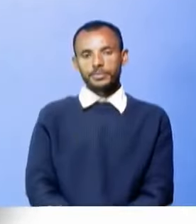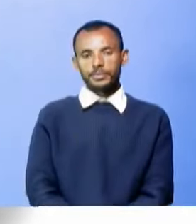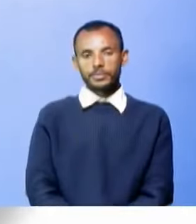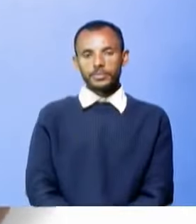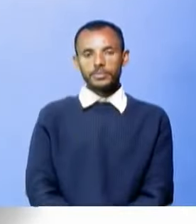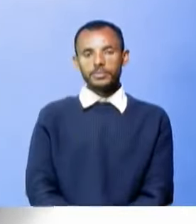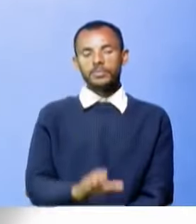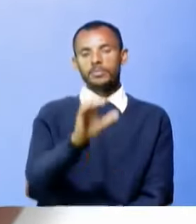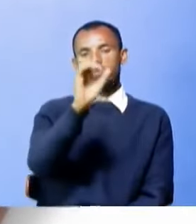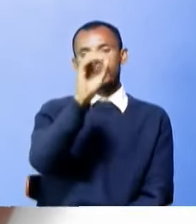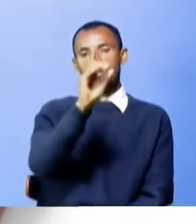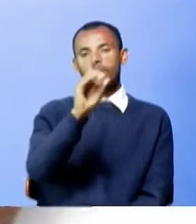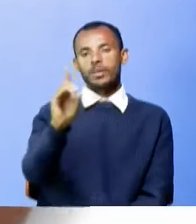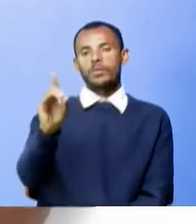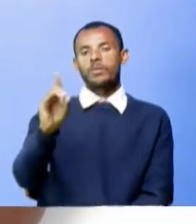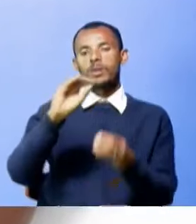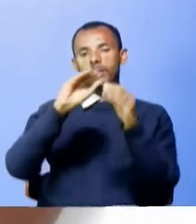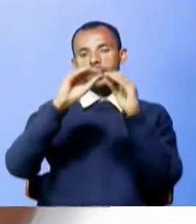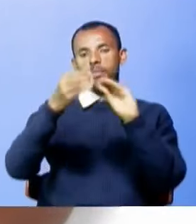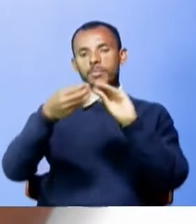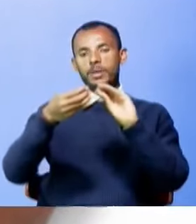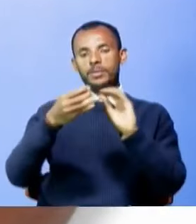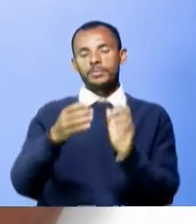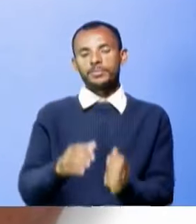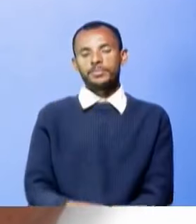an odd number.